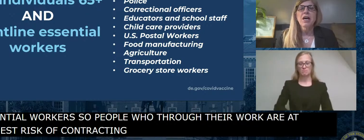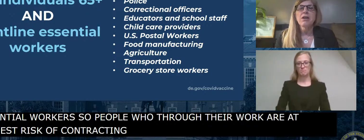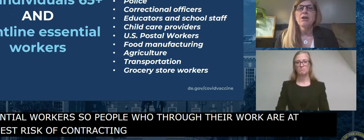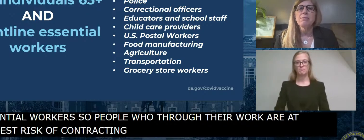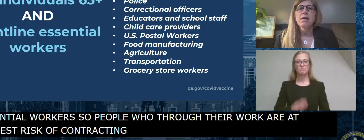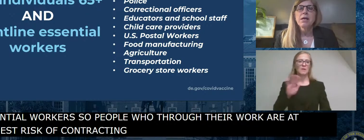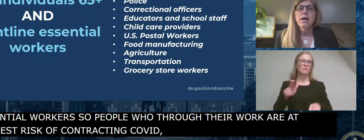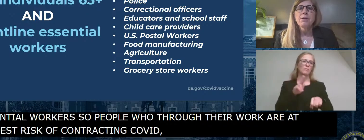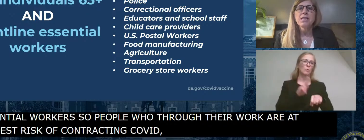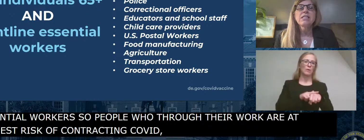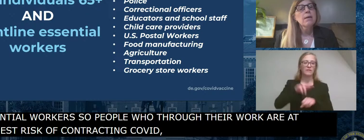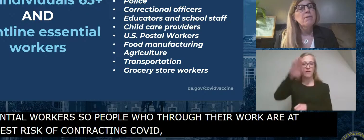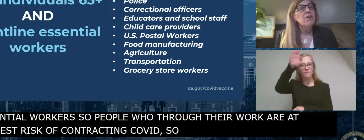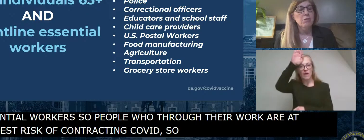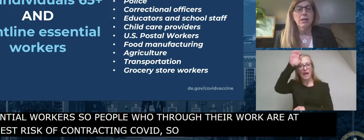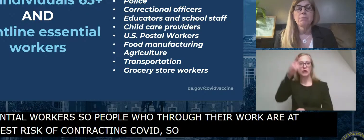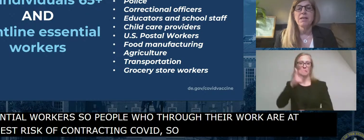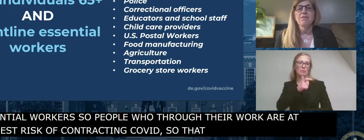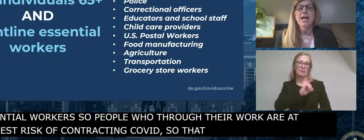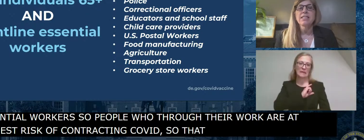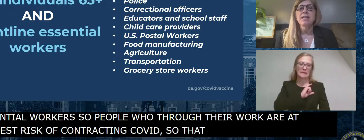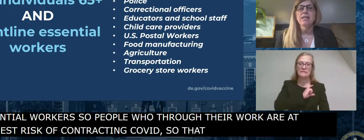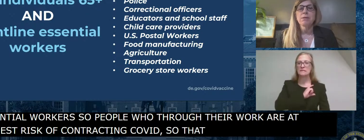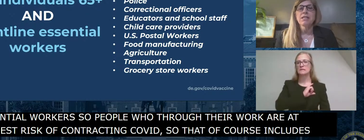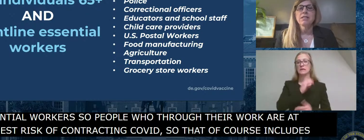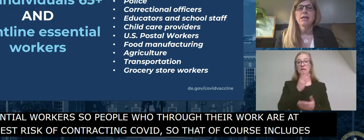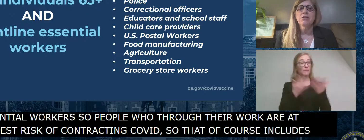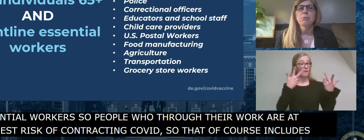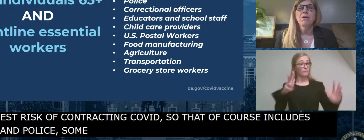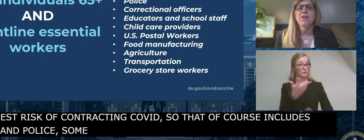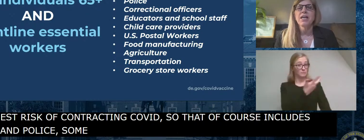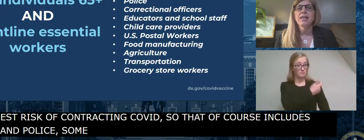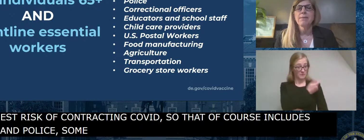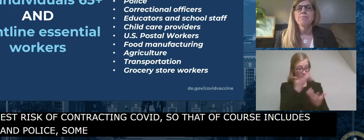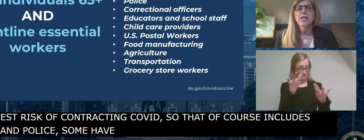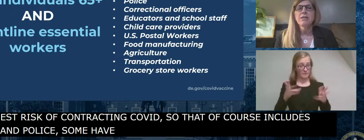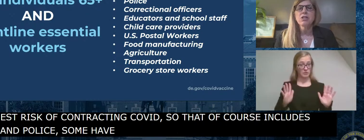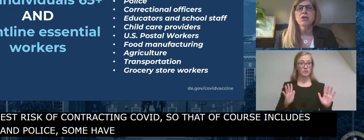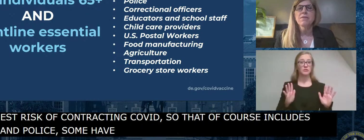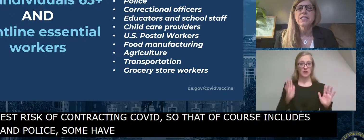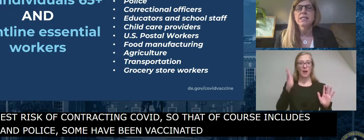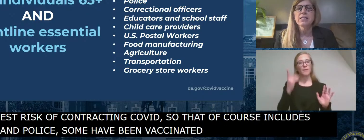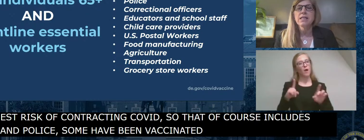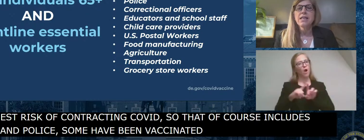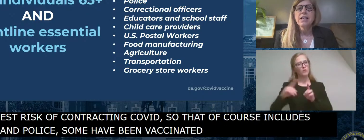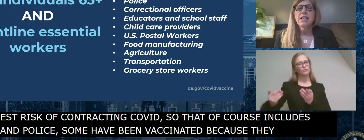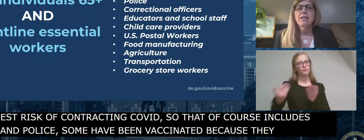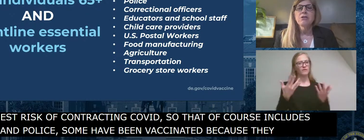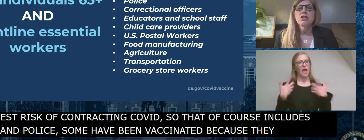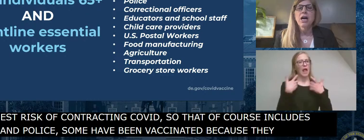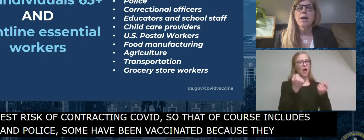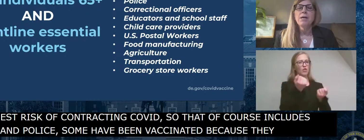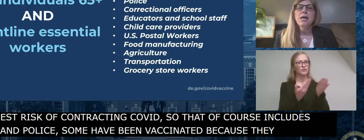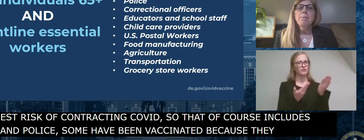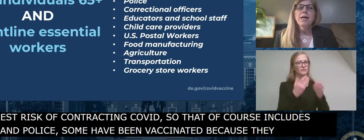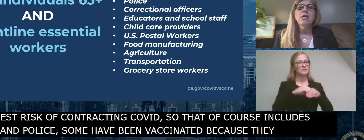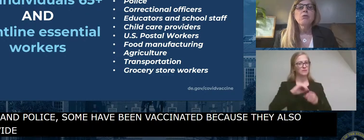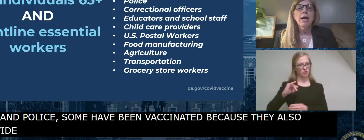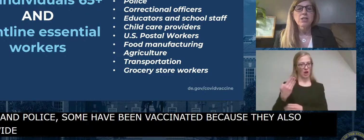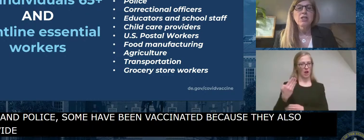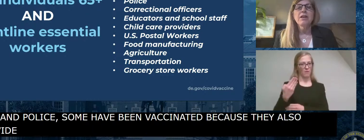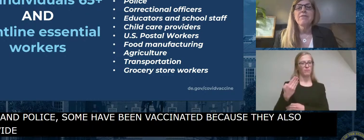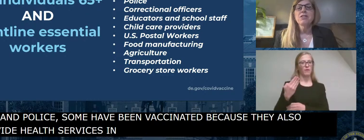includes fire and police. Some have already been vaccinated because they also provide health services in their job,